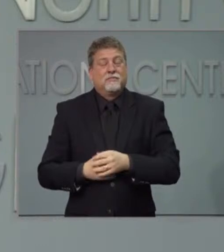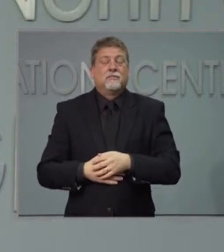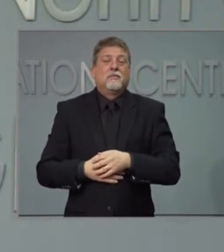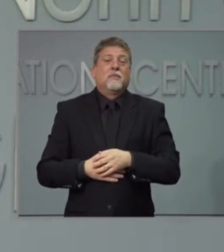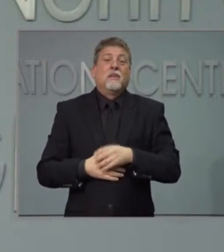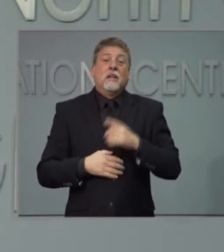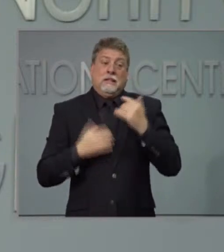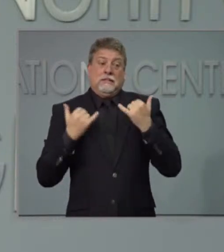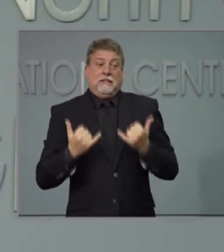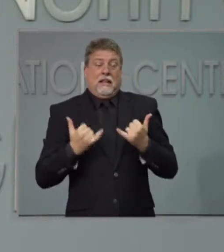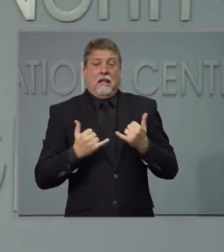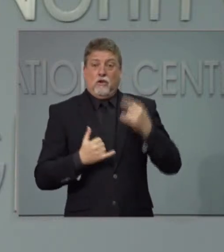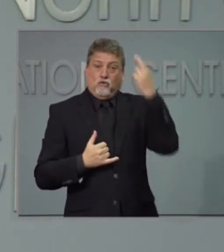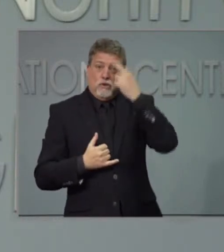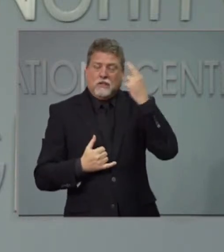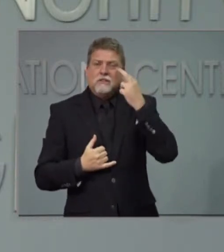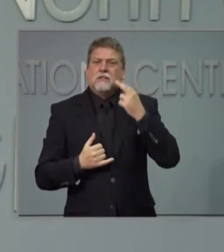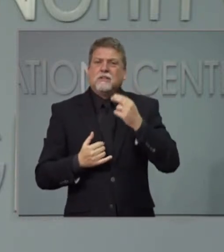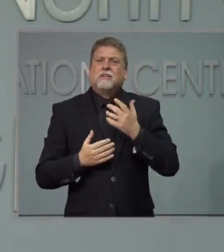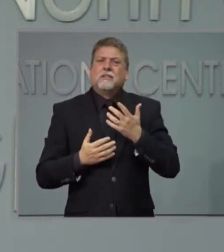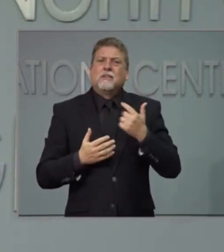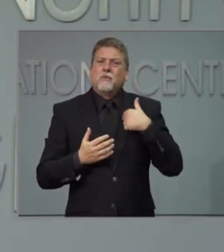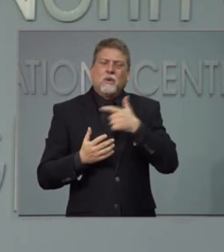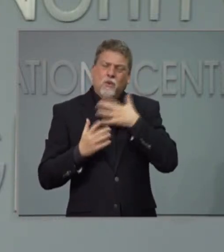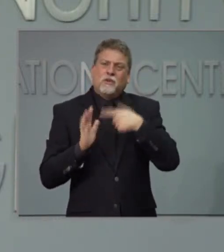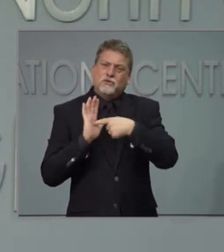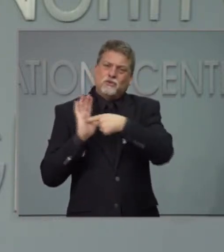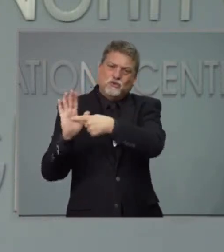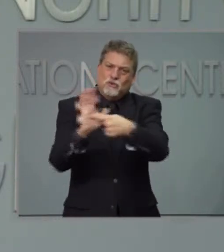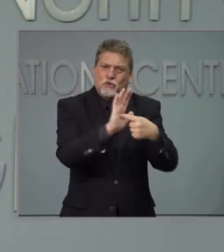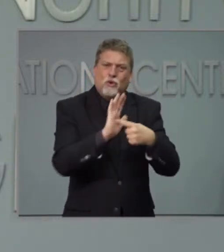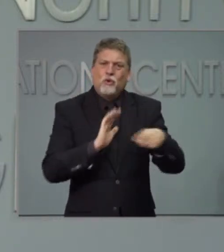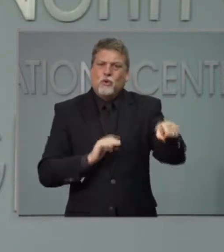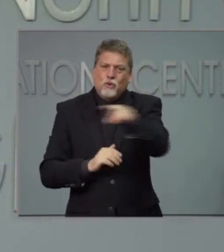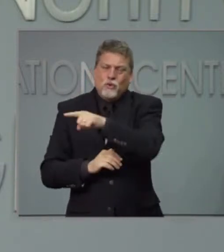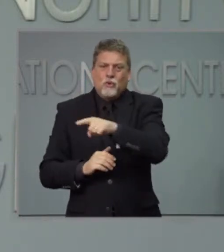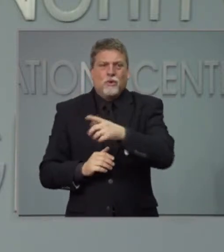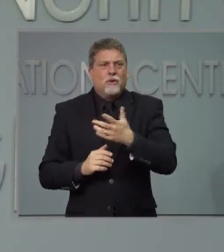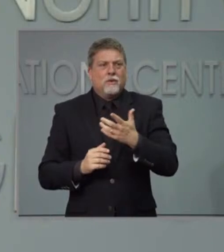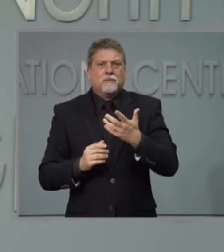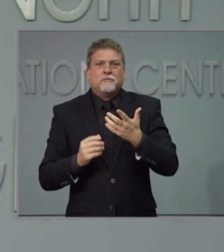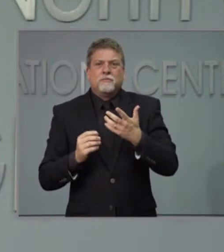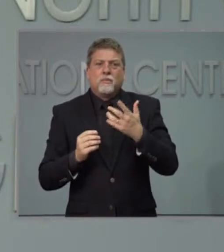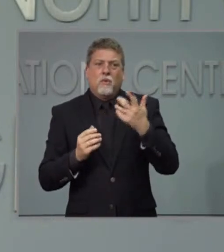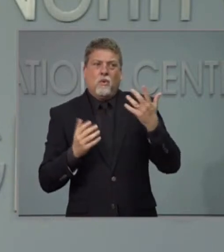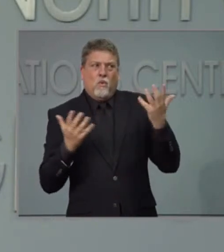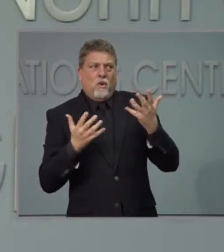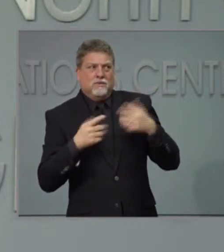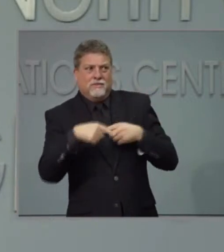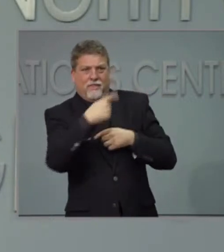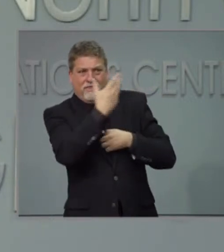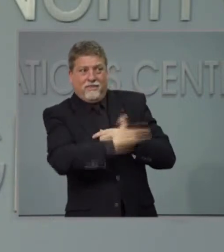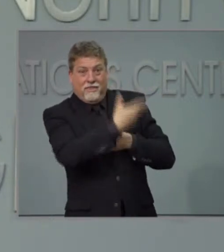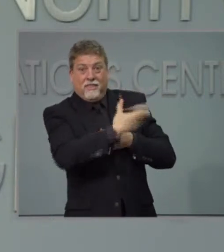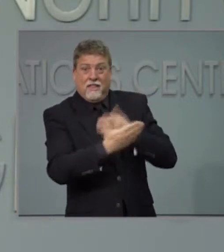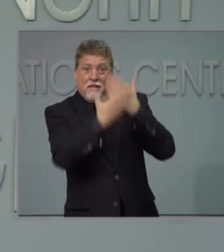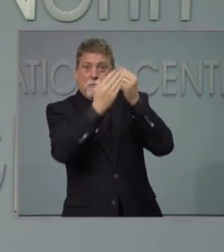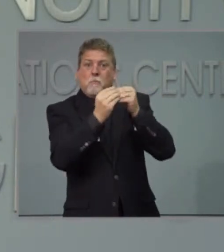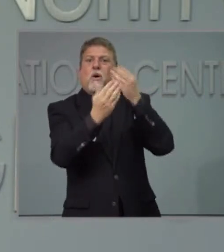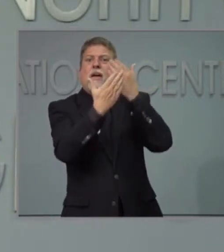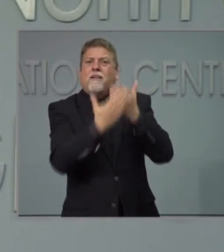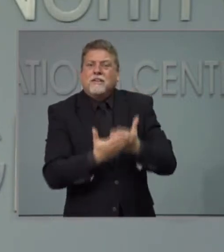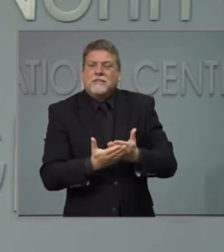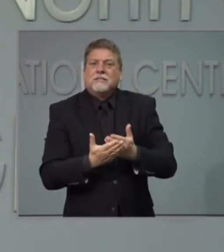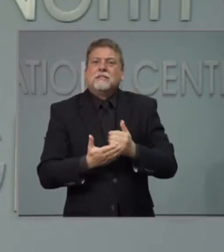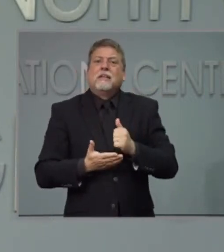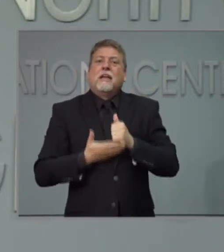sure that we're enforcing what we have out there and to get more community buy-in. And I think this